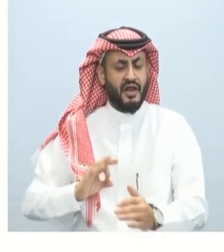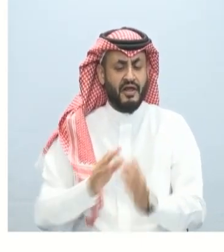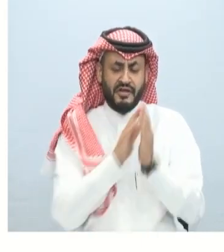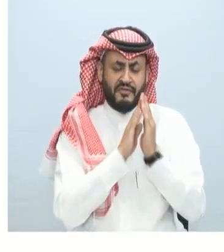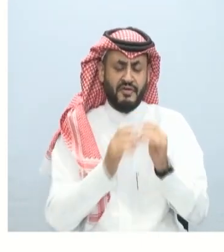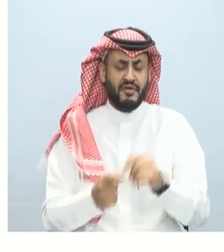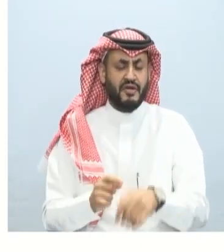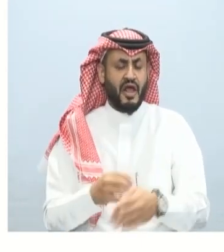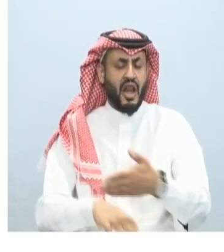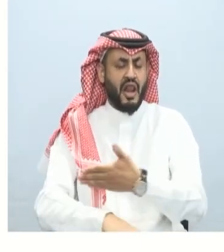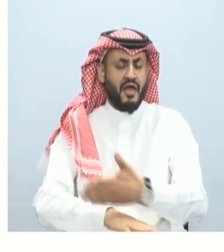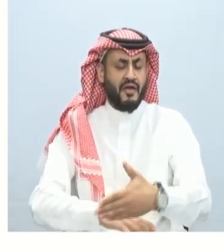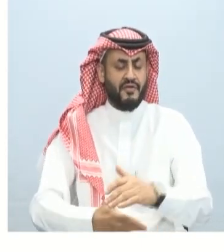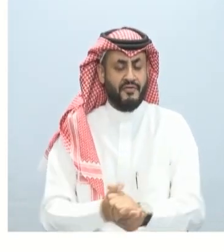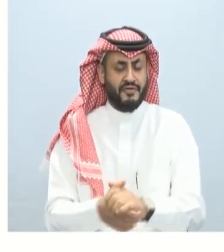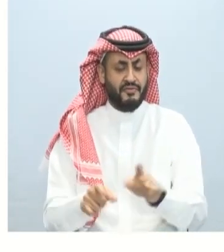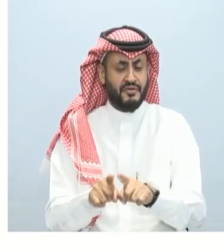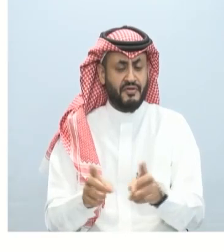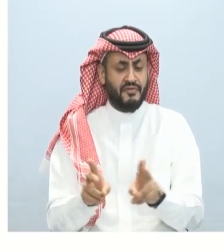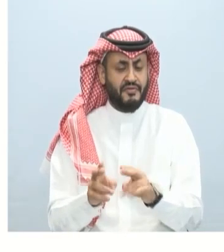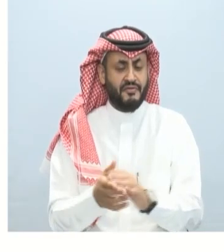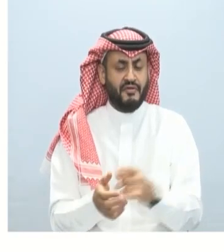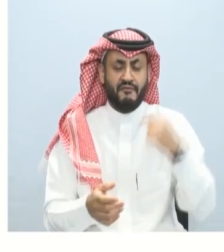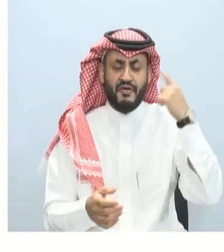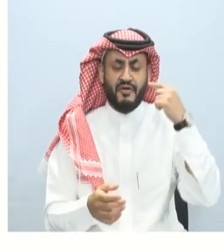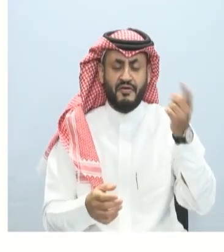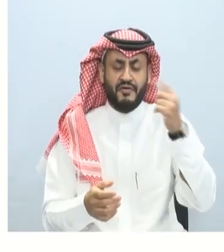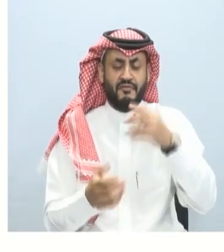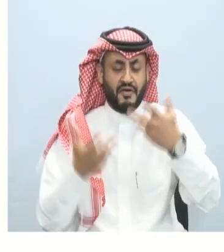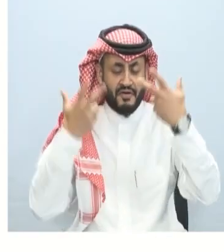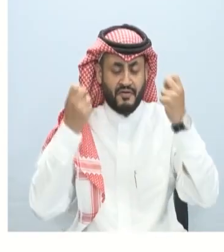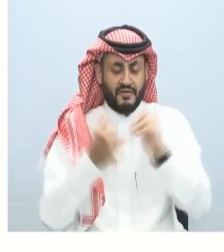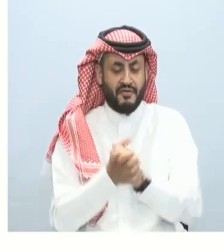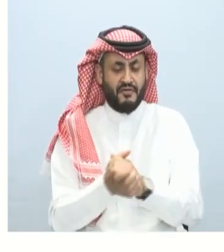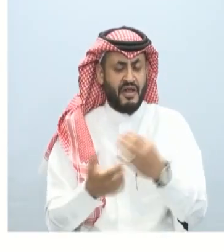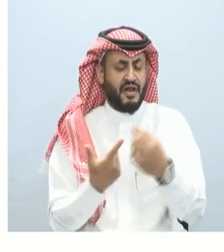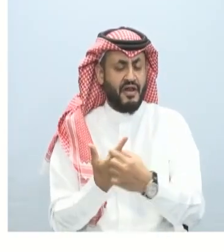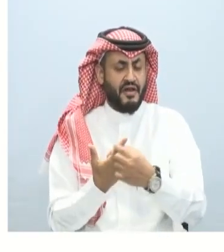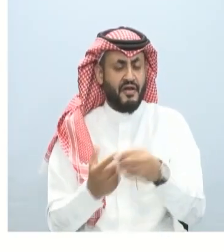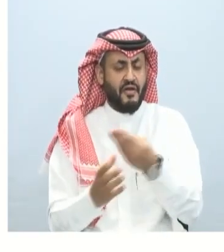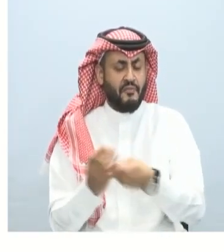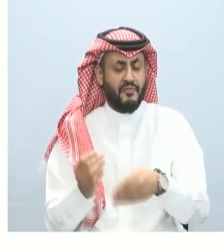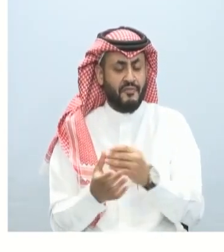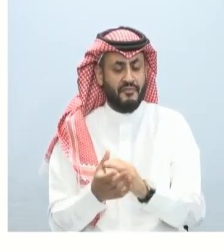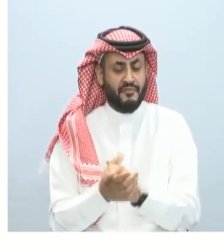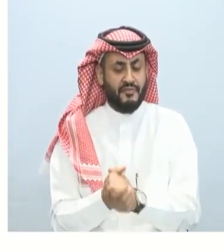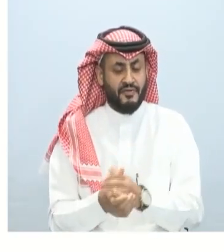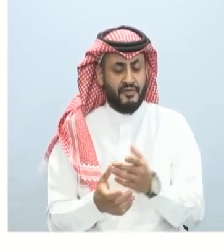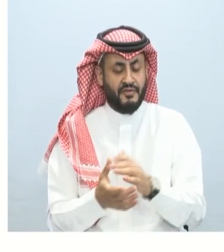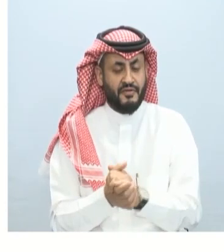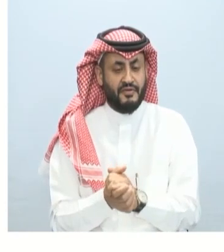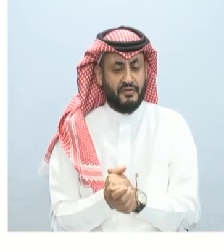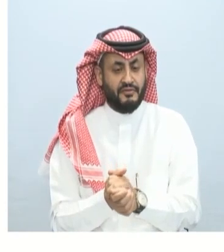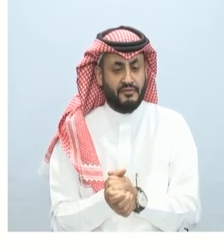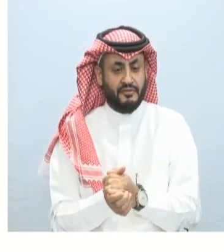with friends. We have here dreams to become a professor, to get married and have kids, to have laser eye surgery.